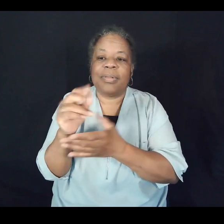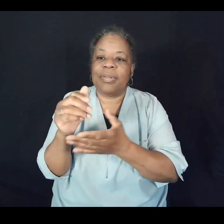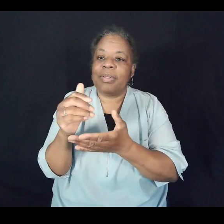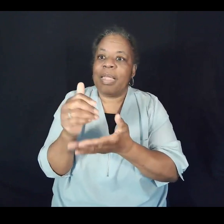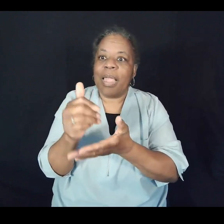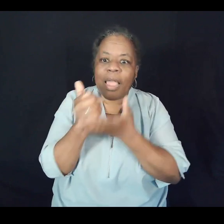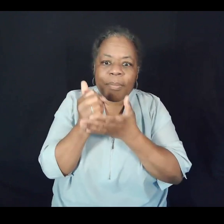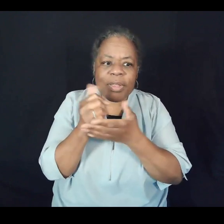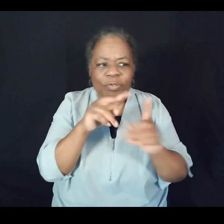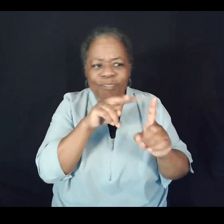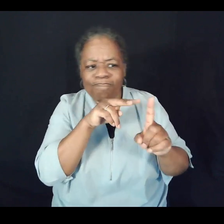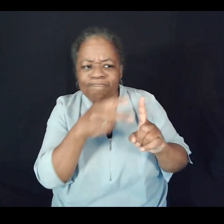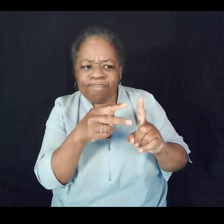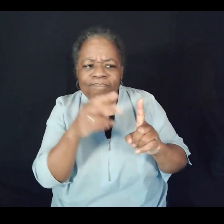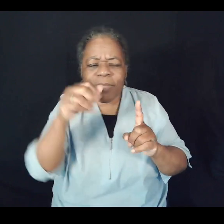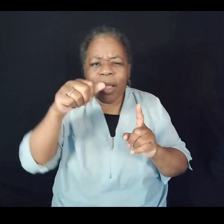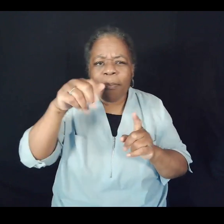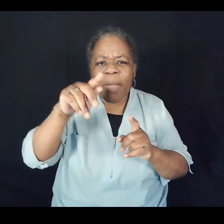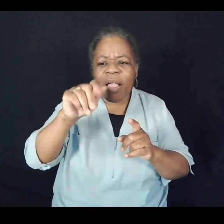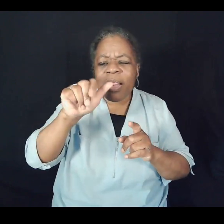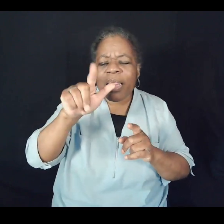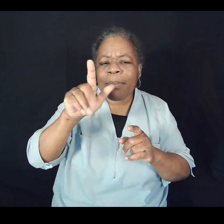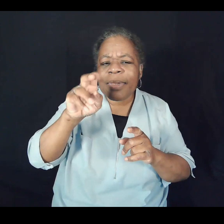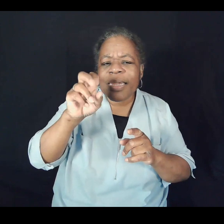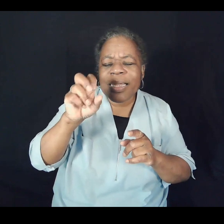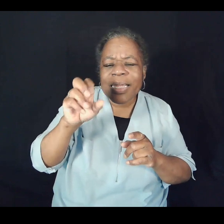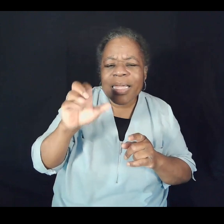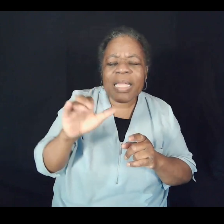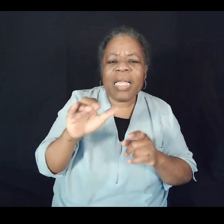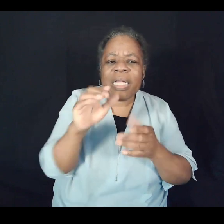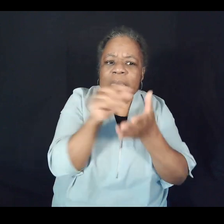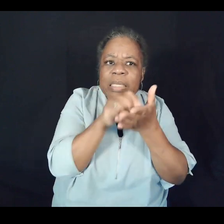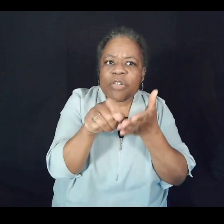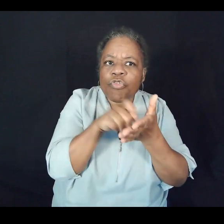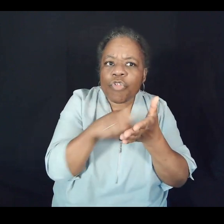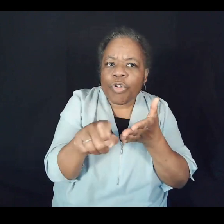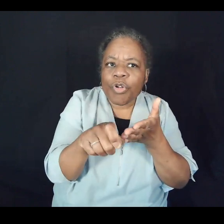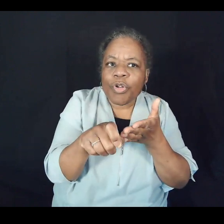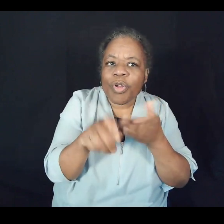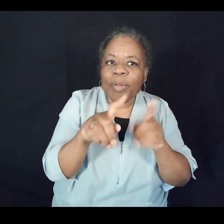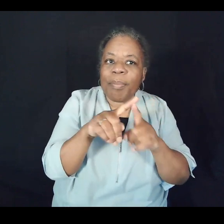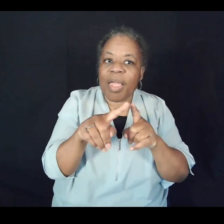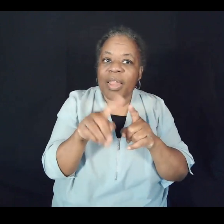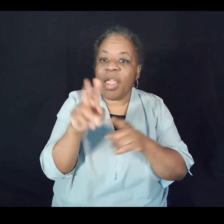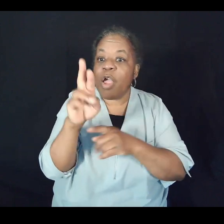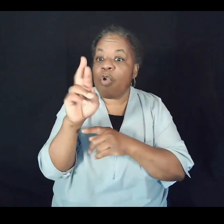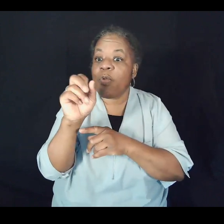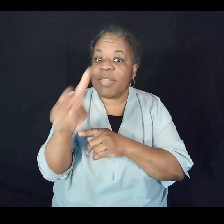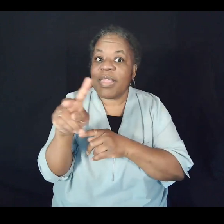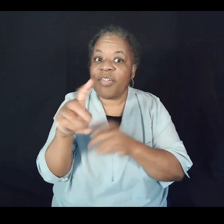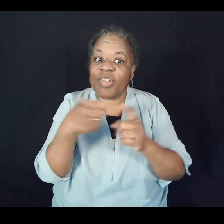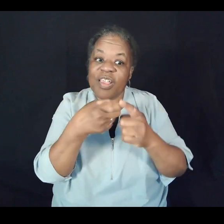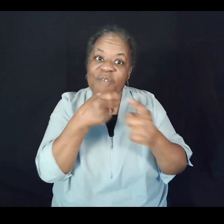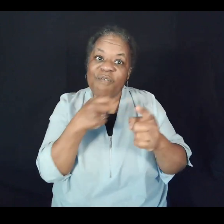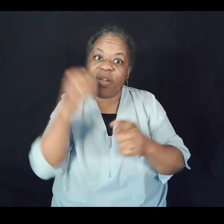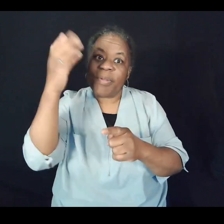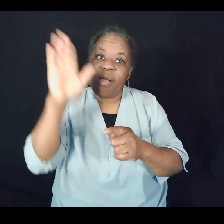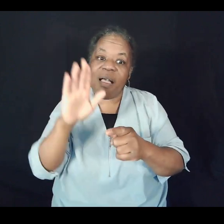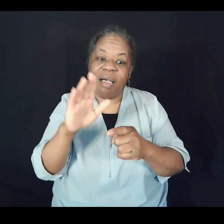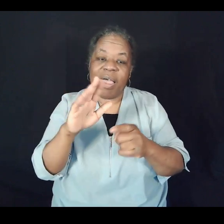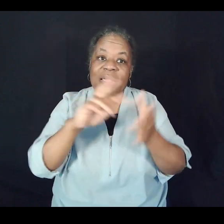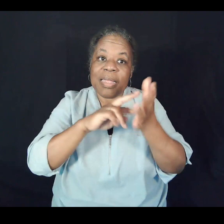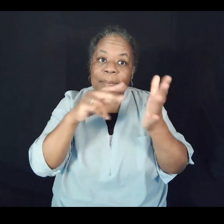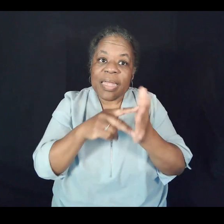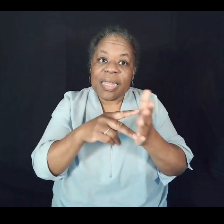literature, as something similar to science fiction. But be assured, Revelation is from God, and its meaning is true, and it